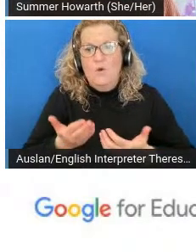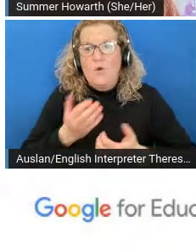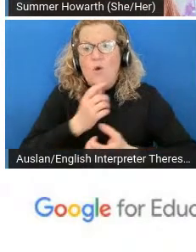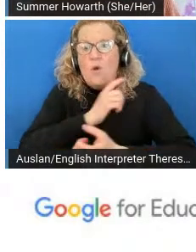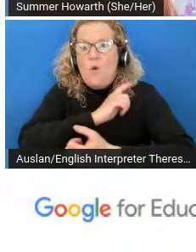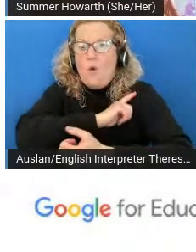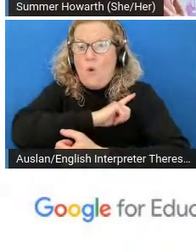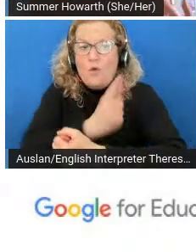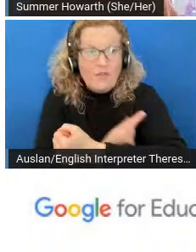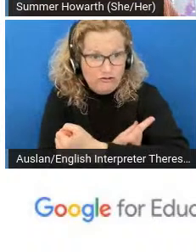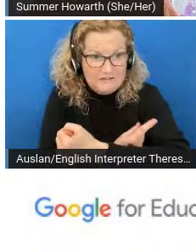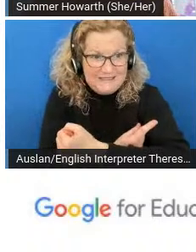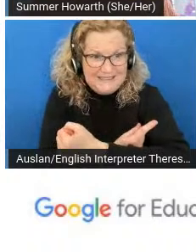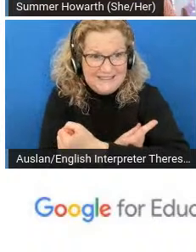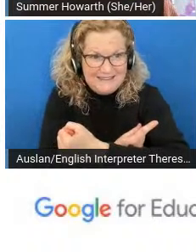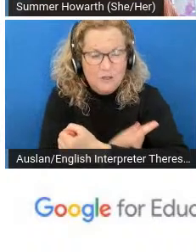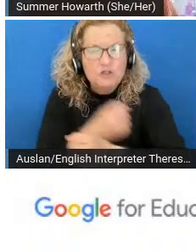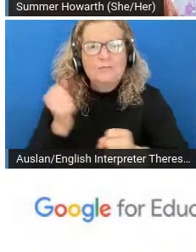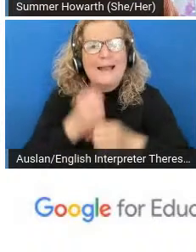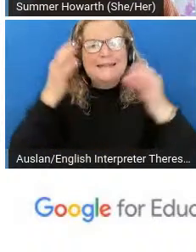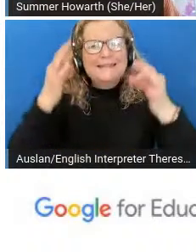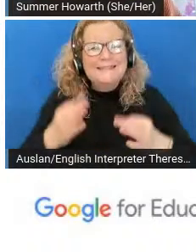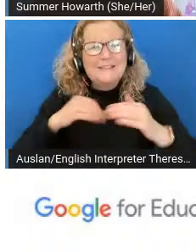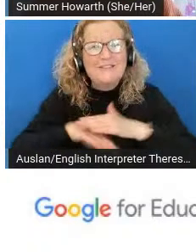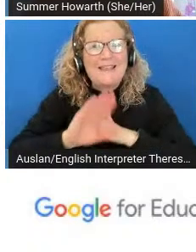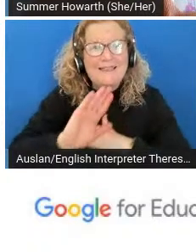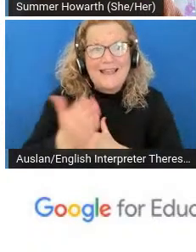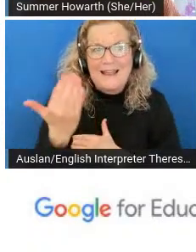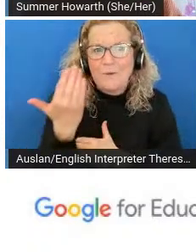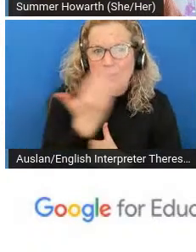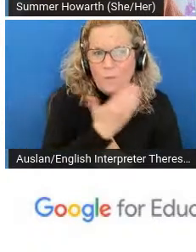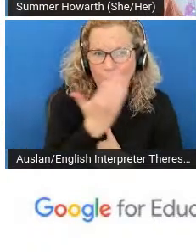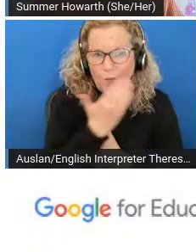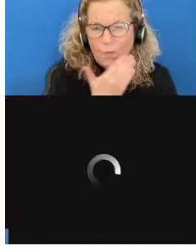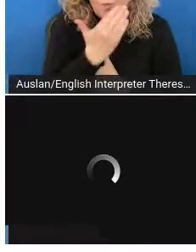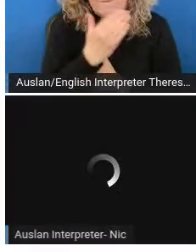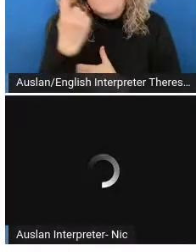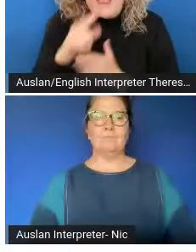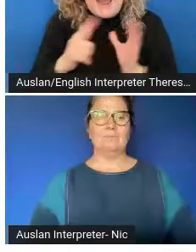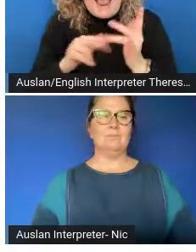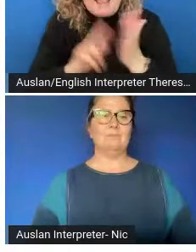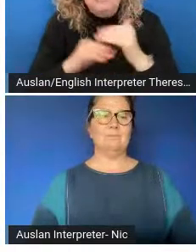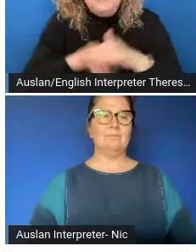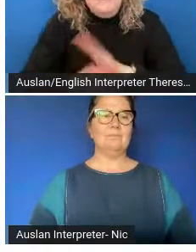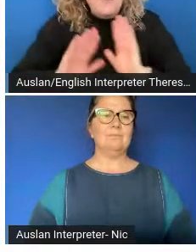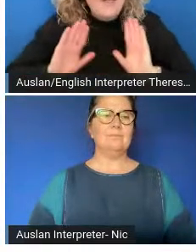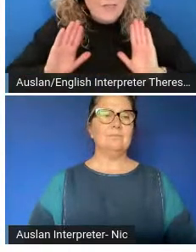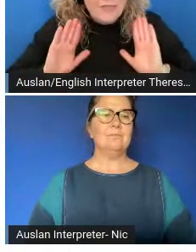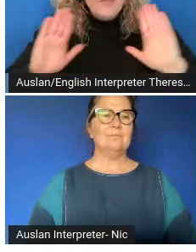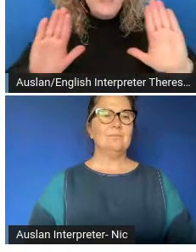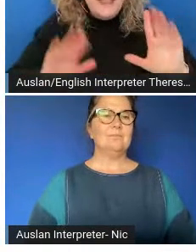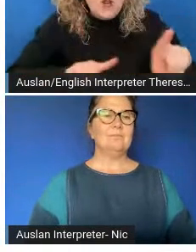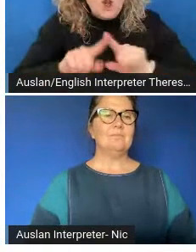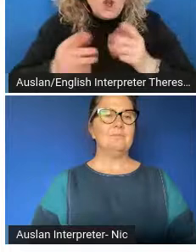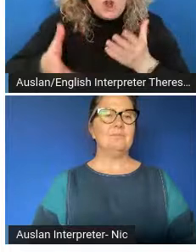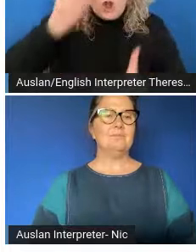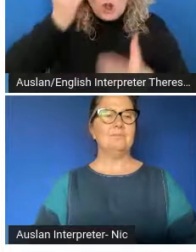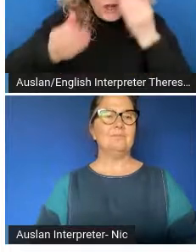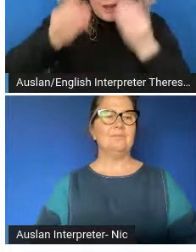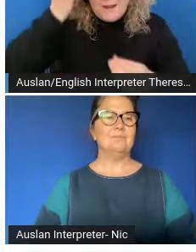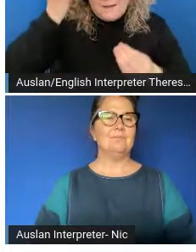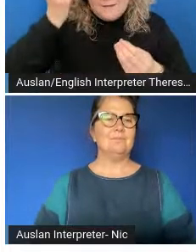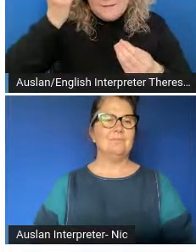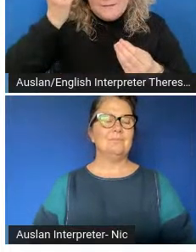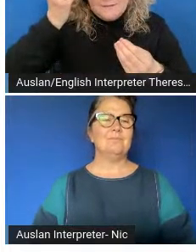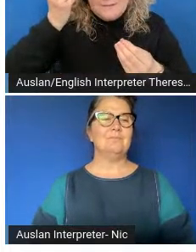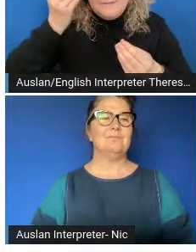decisions about, changes in their school, and importantly about actions in their learning. So empowerment comes as something